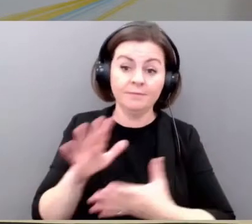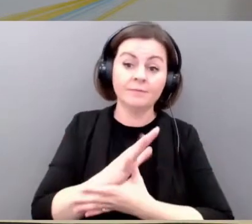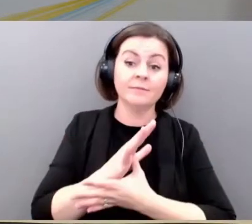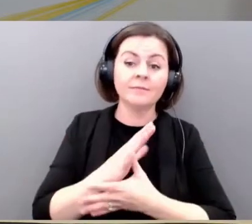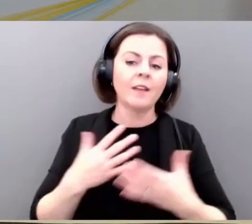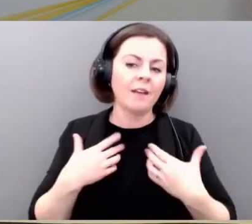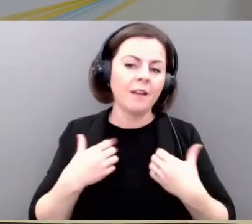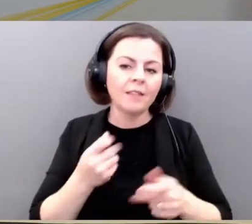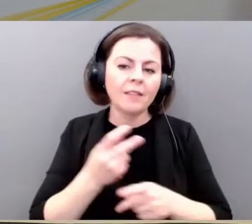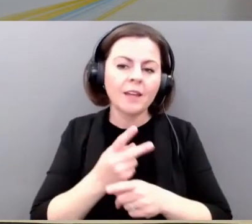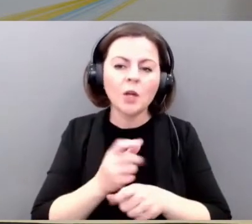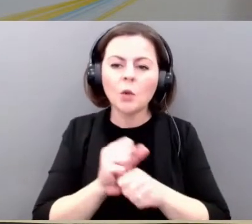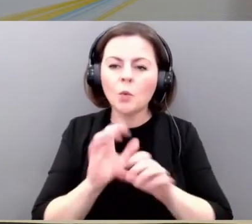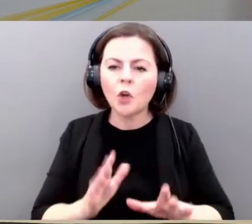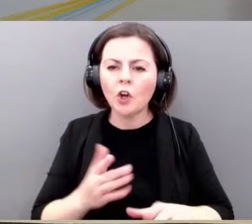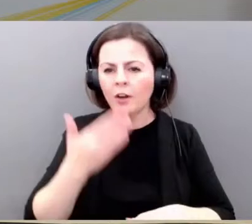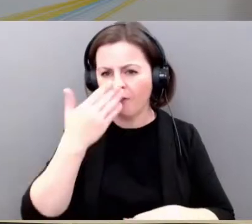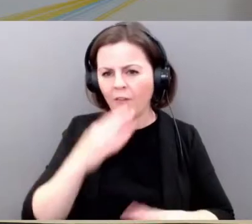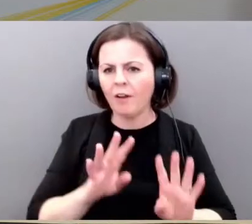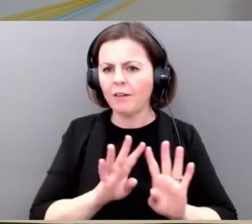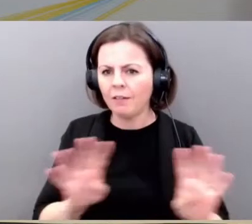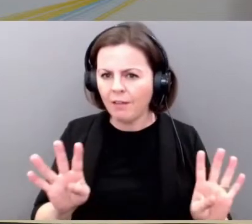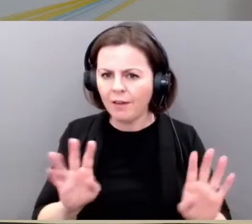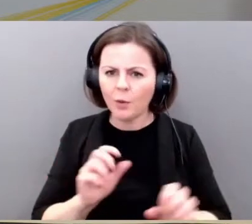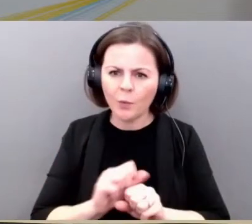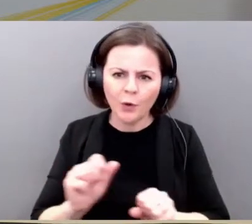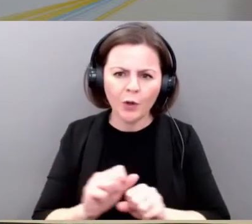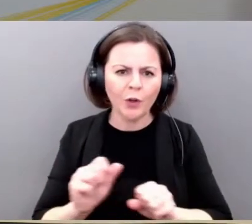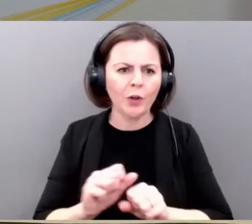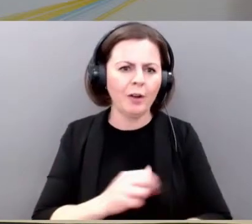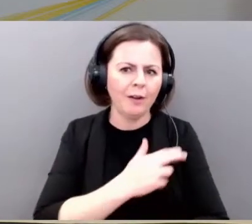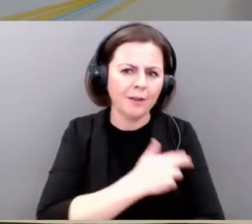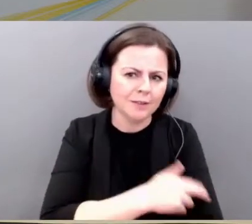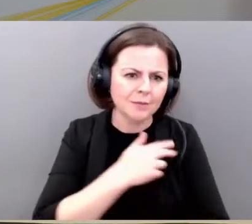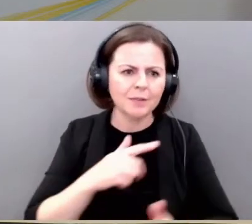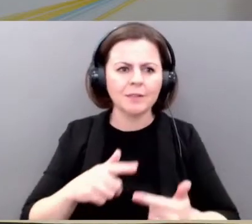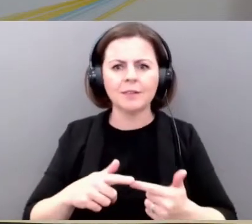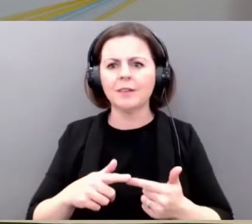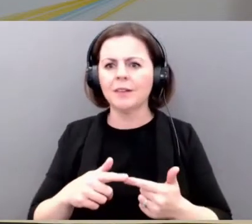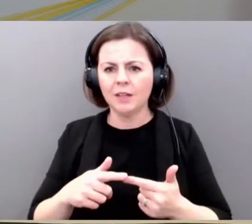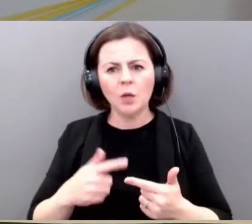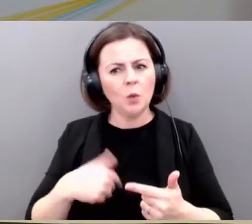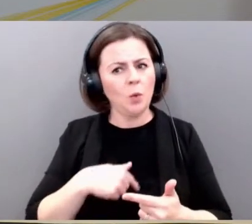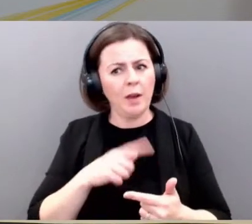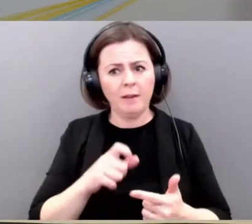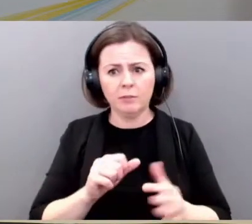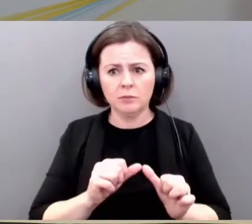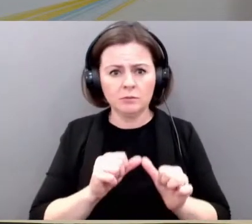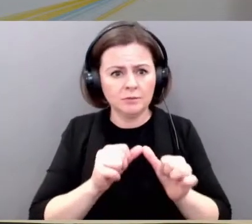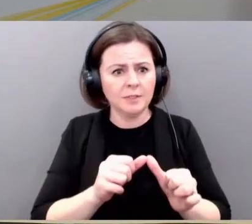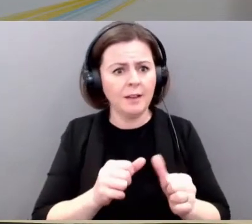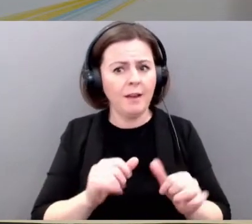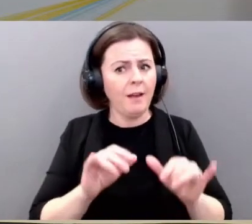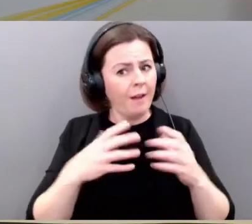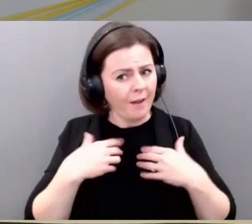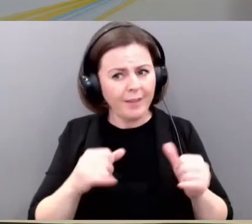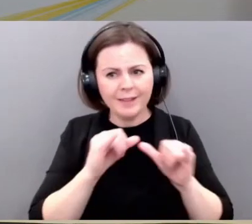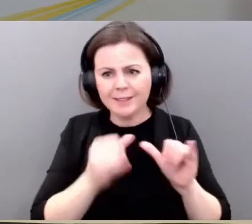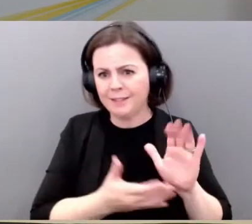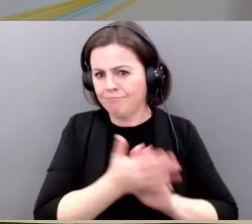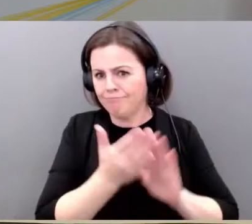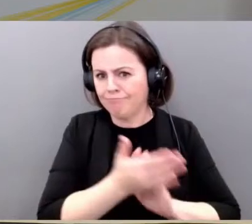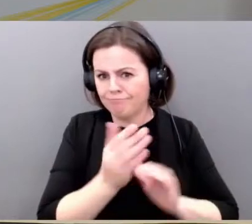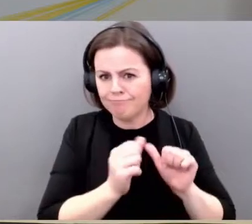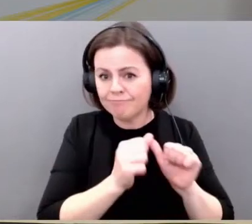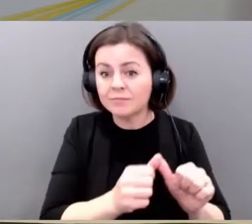who are frontline, and we need to sustain our health system, and want to get our staff at long-term